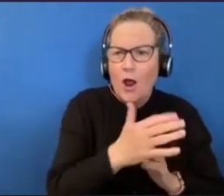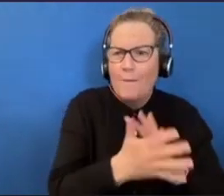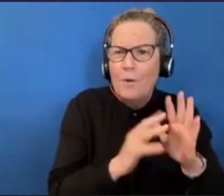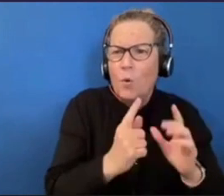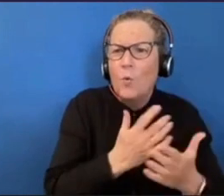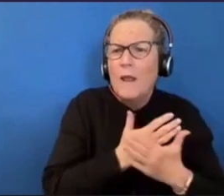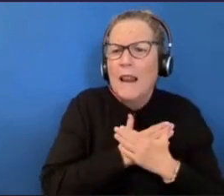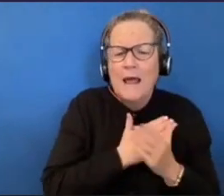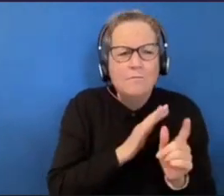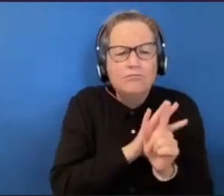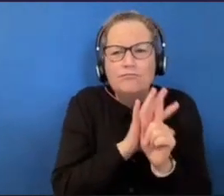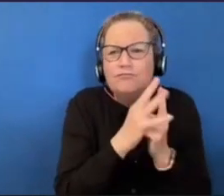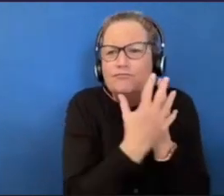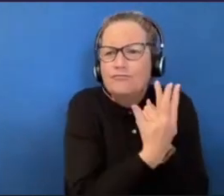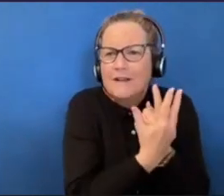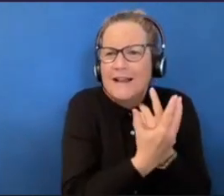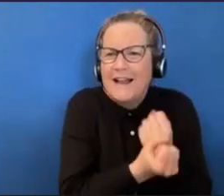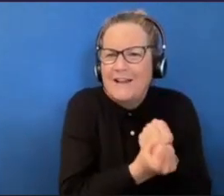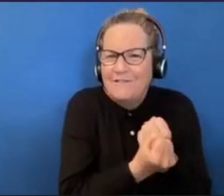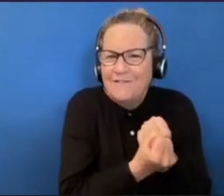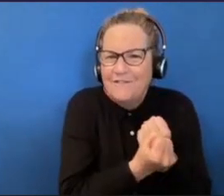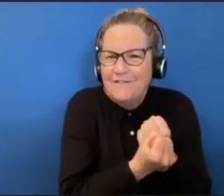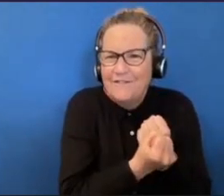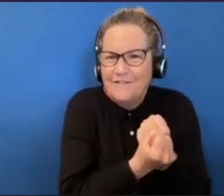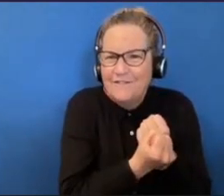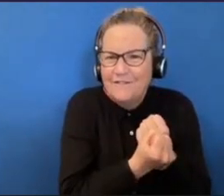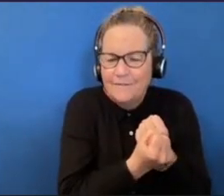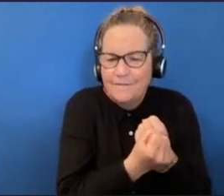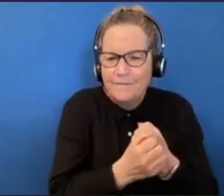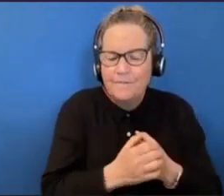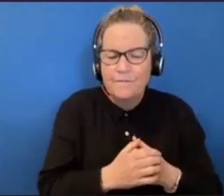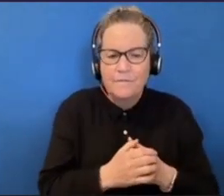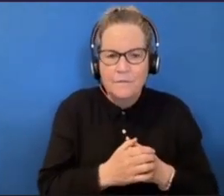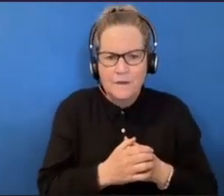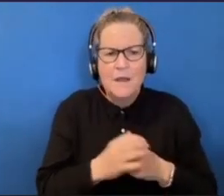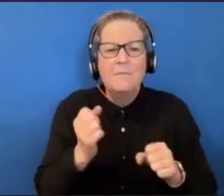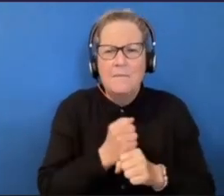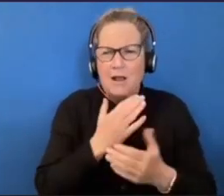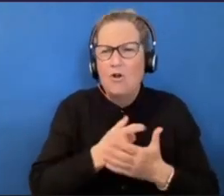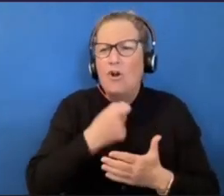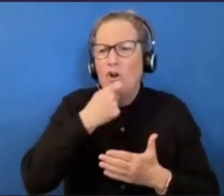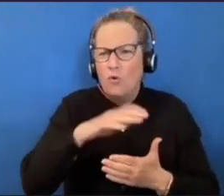are around us and where we can keep our kids safe.